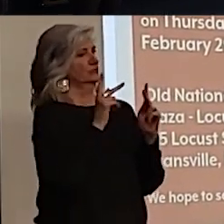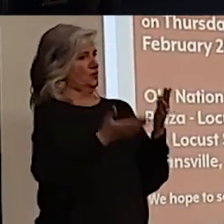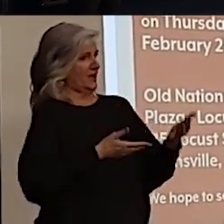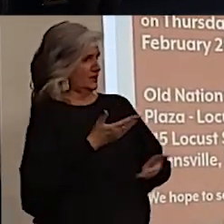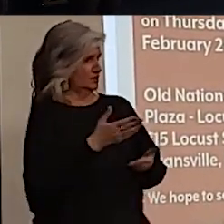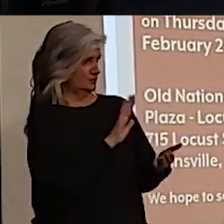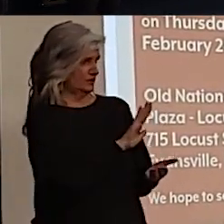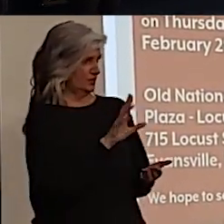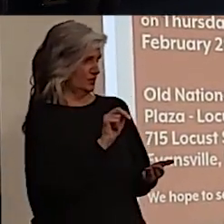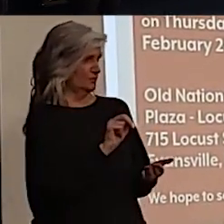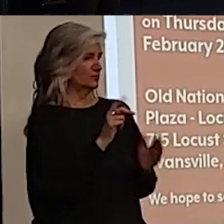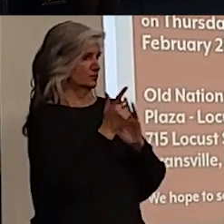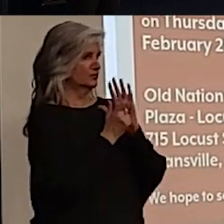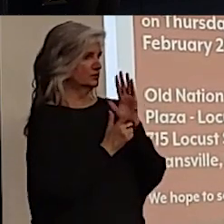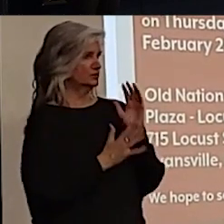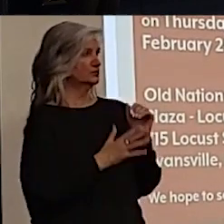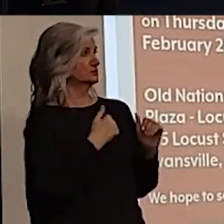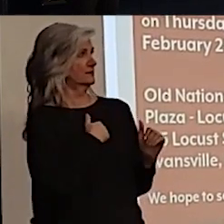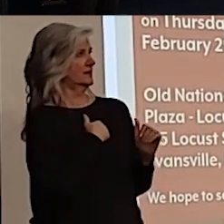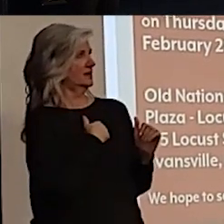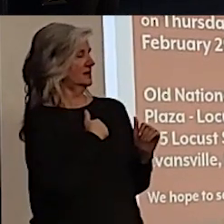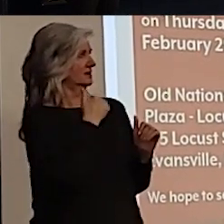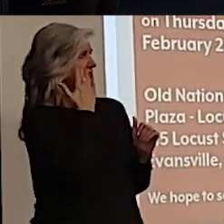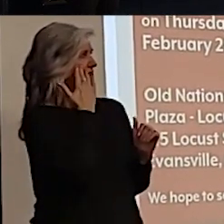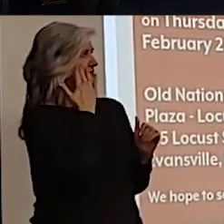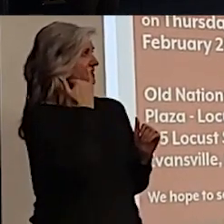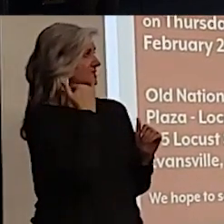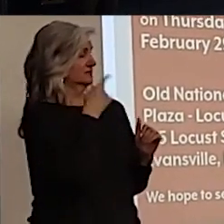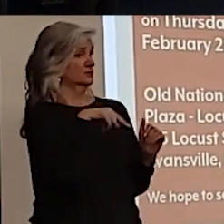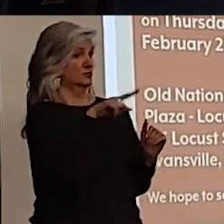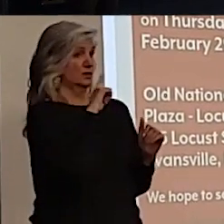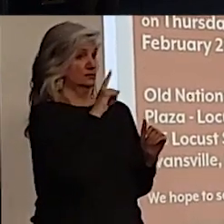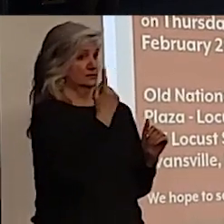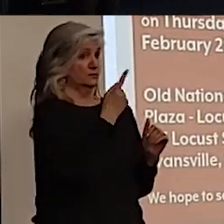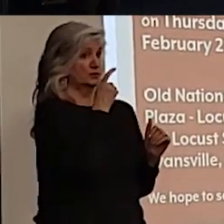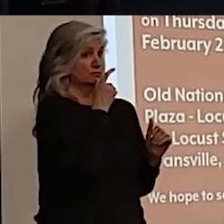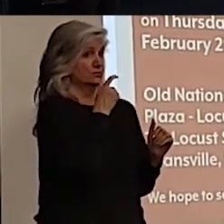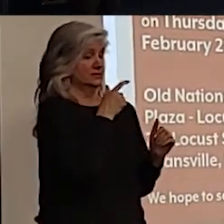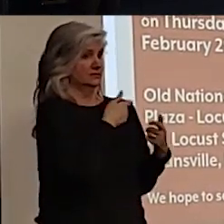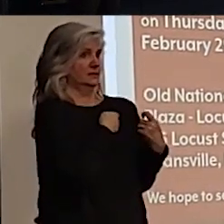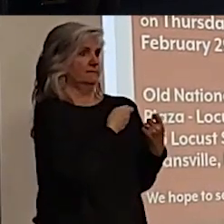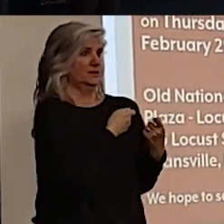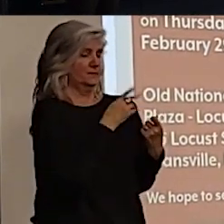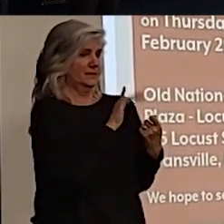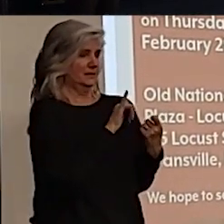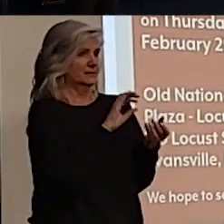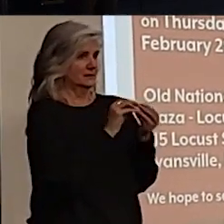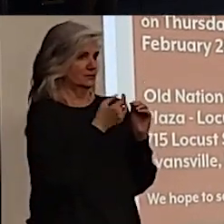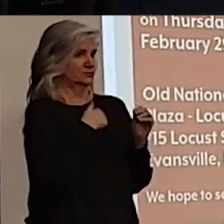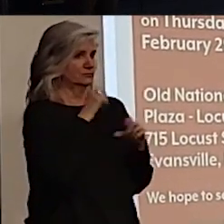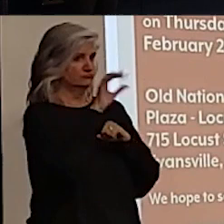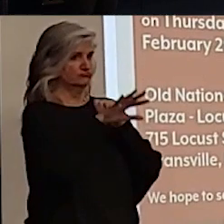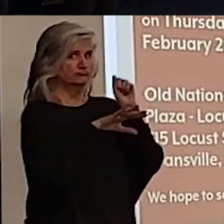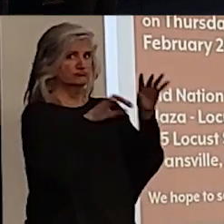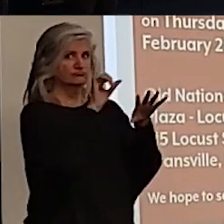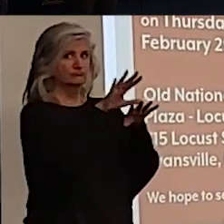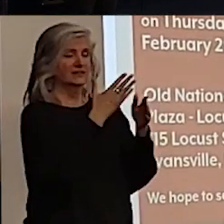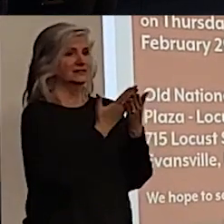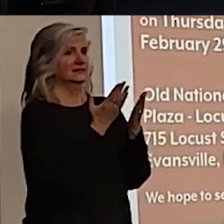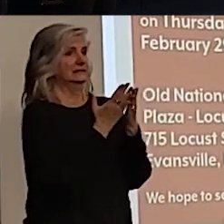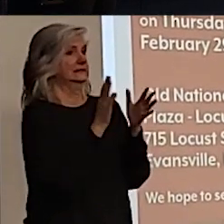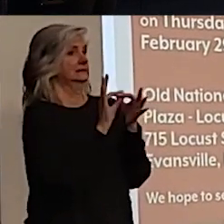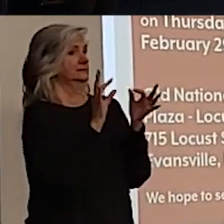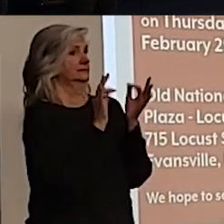lawyers. So if you are someone who is compelled by the numbers that we throw out, and those things say